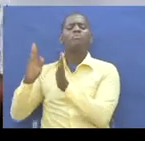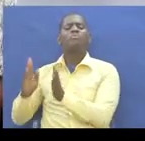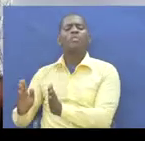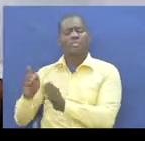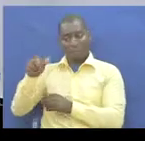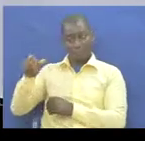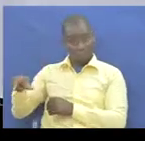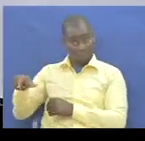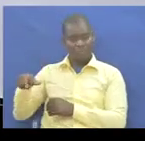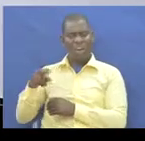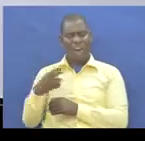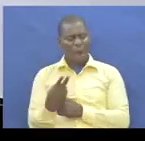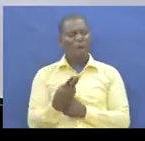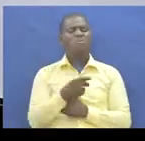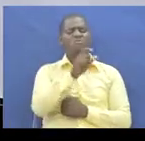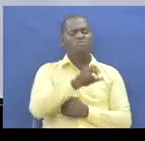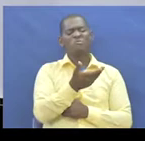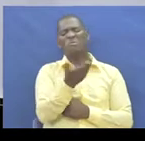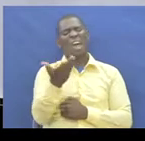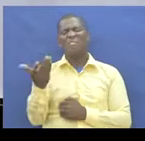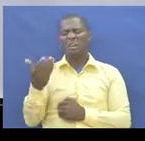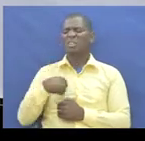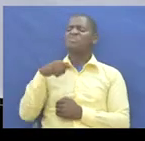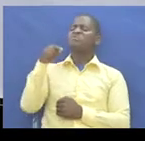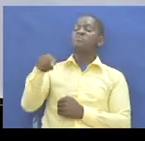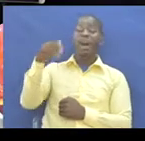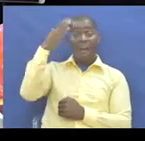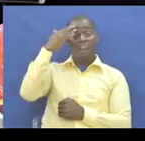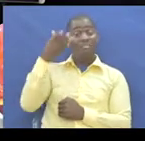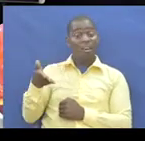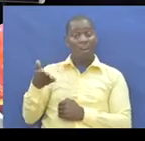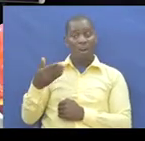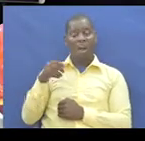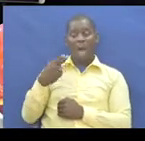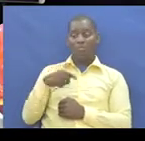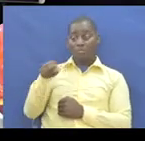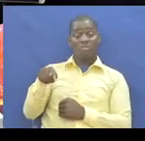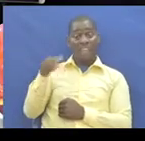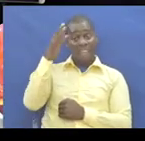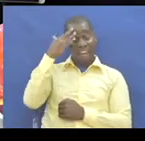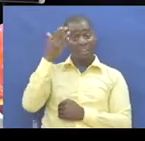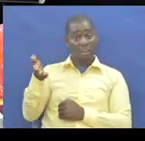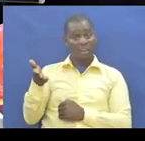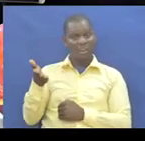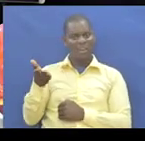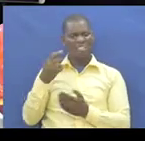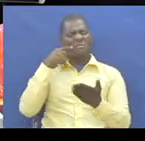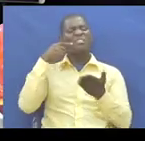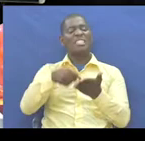it was a name of a person, farmers, physician. I think everyone